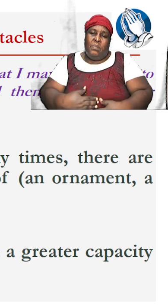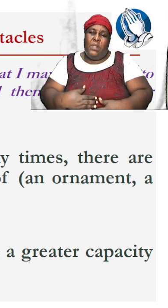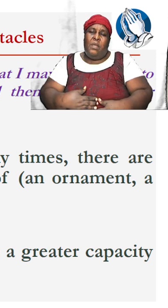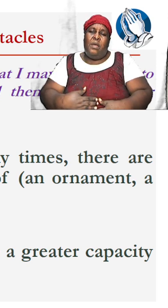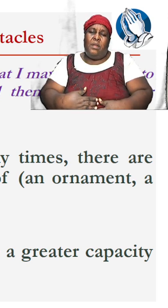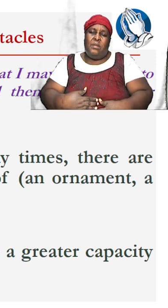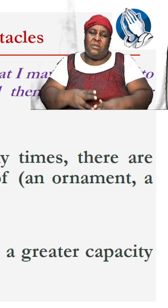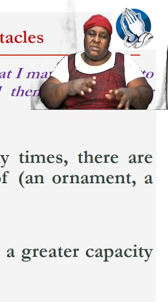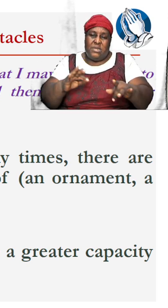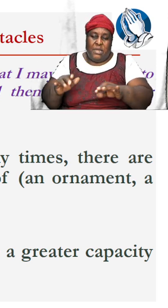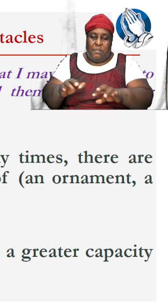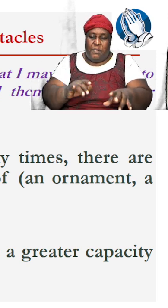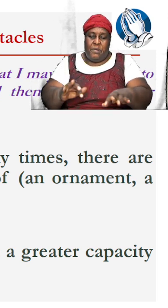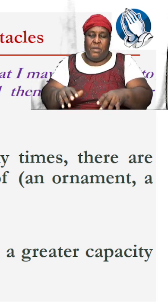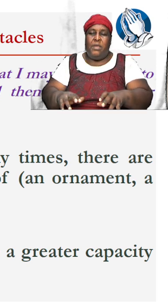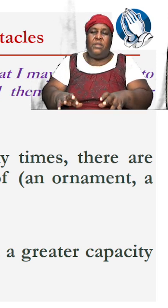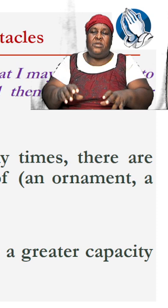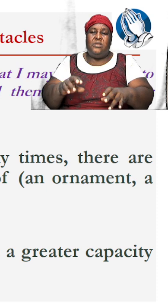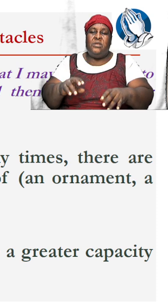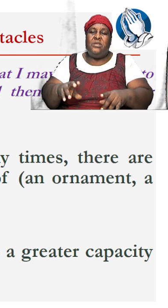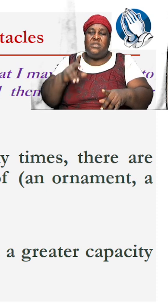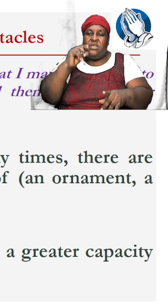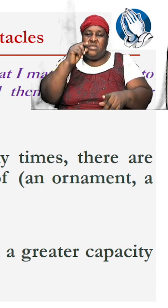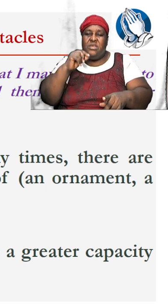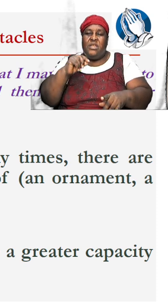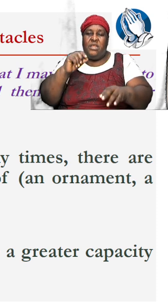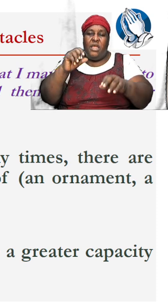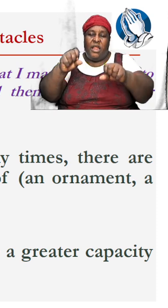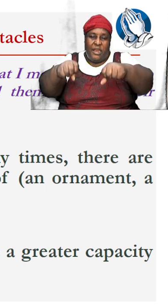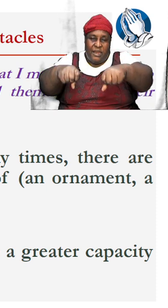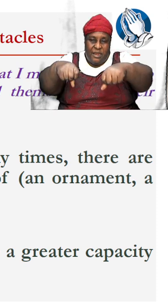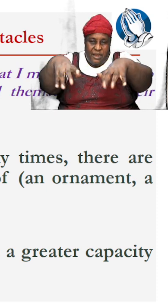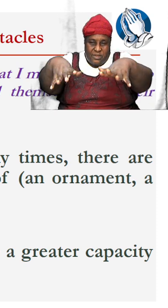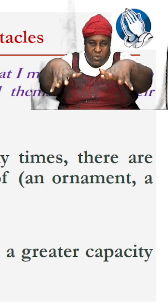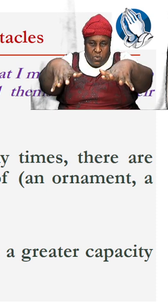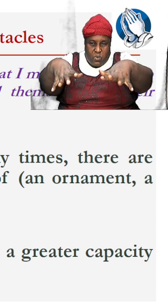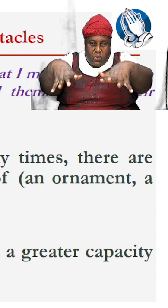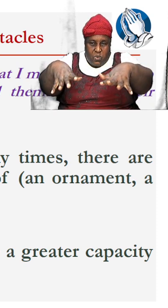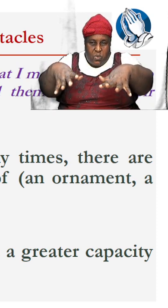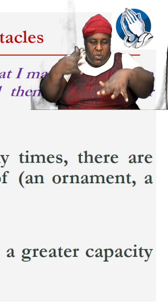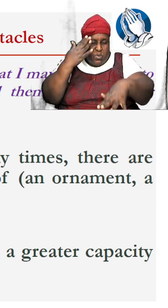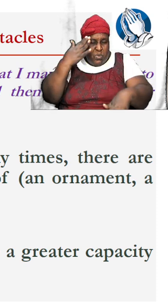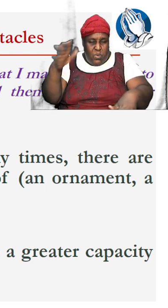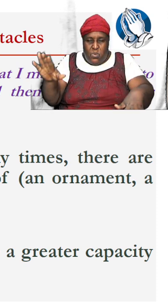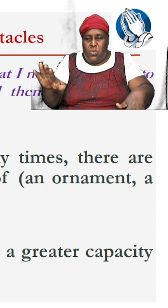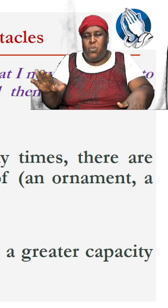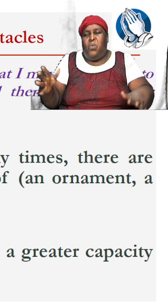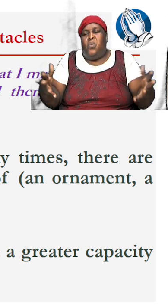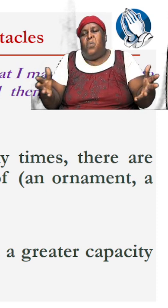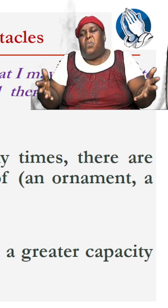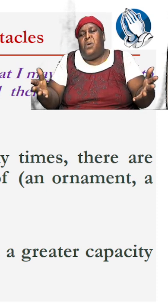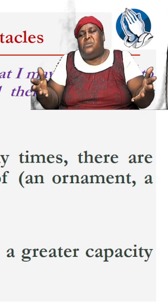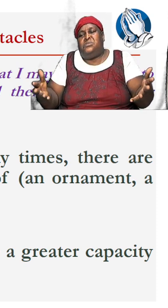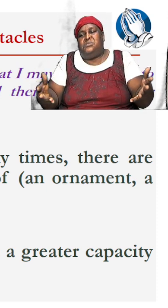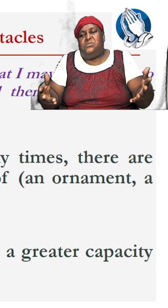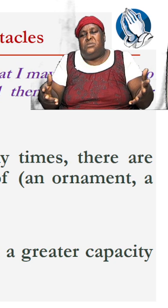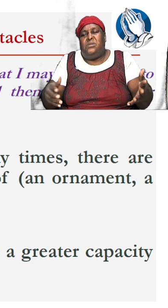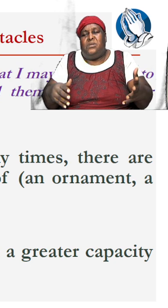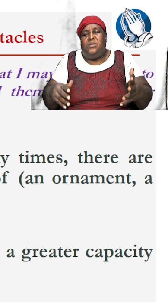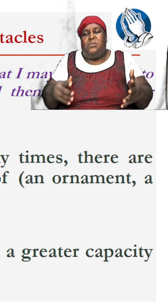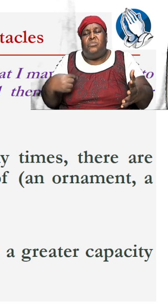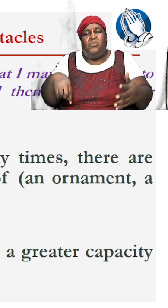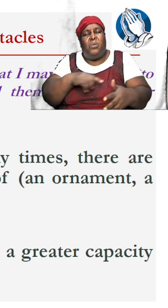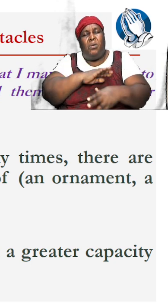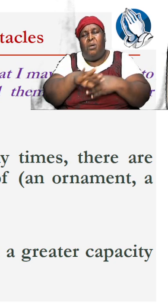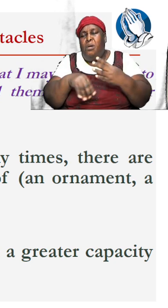go. Let it go. I don't know what it is, but we are all aware in our